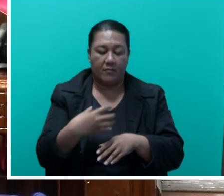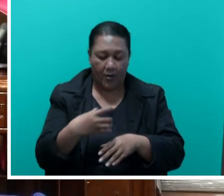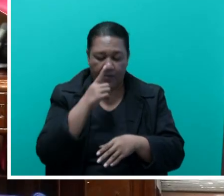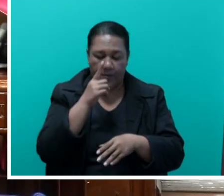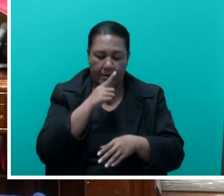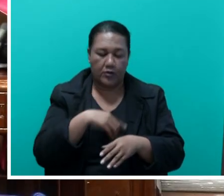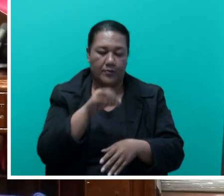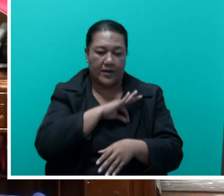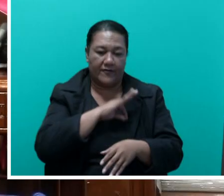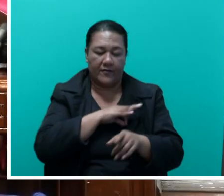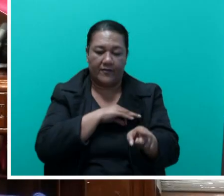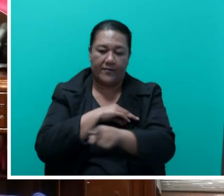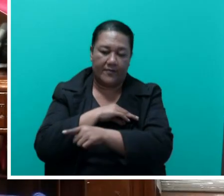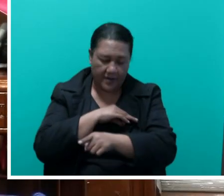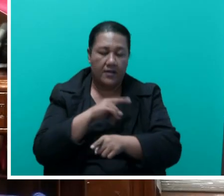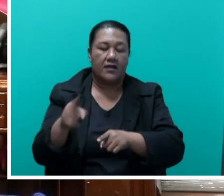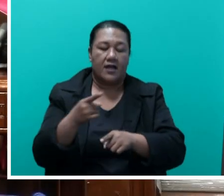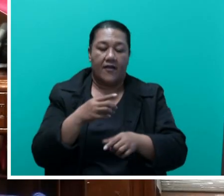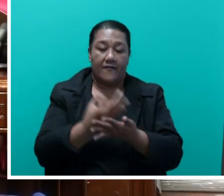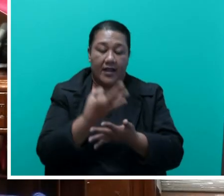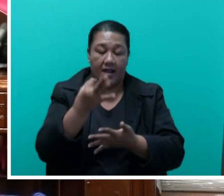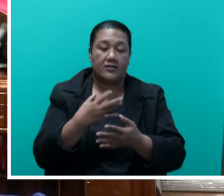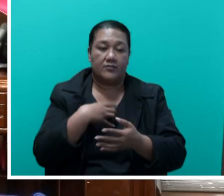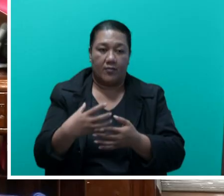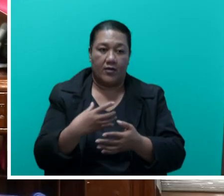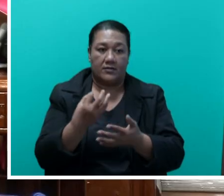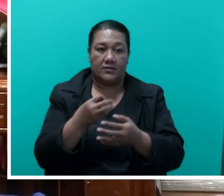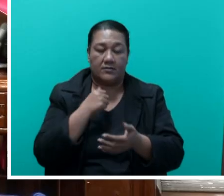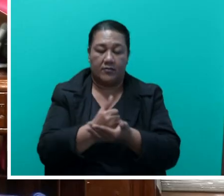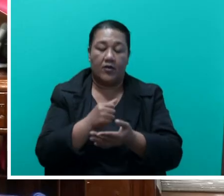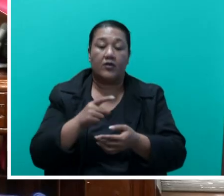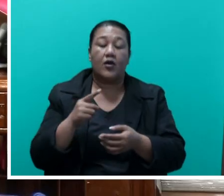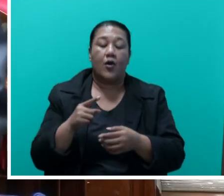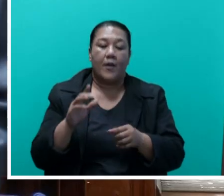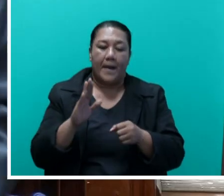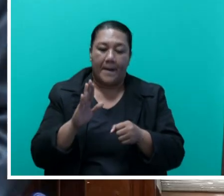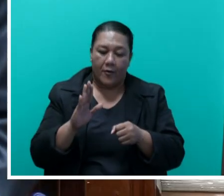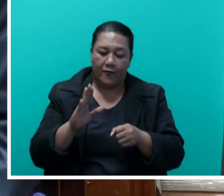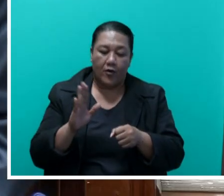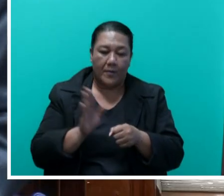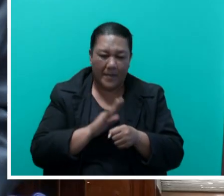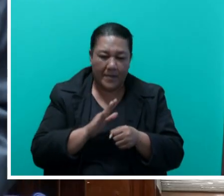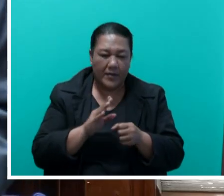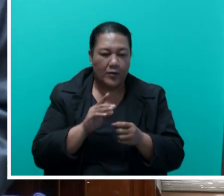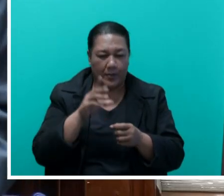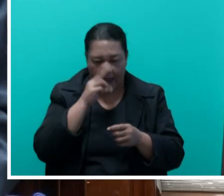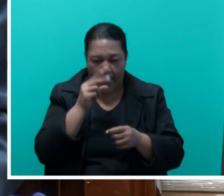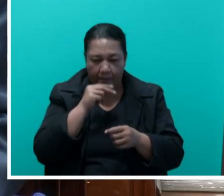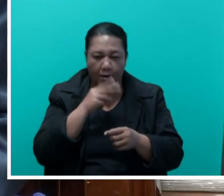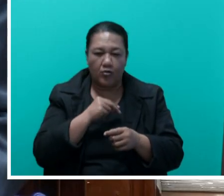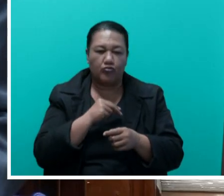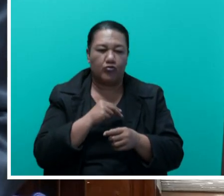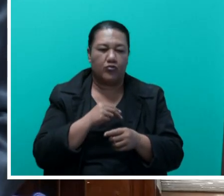examples of financial support to make daily living a little easier for those in need, about 2,000 per